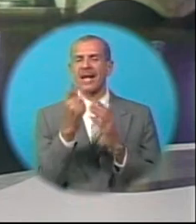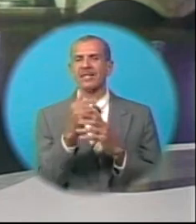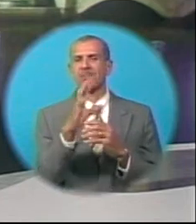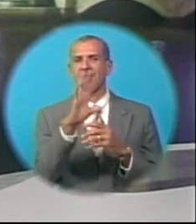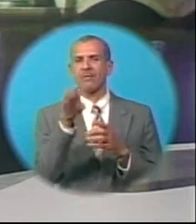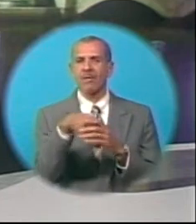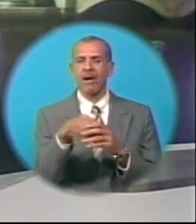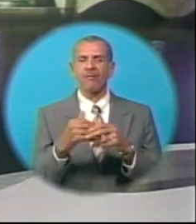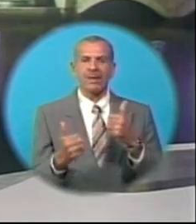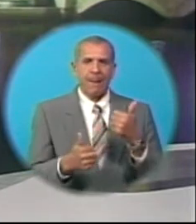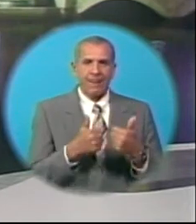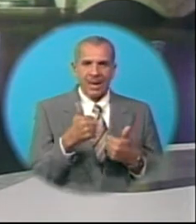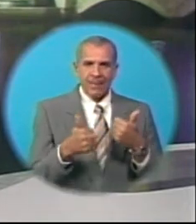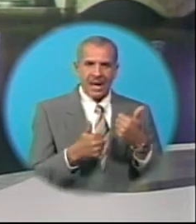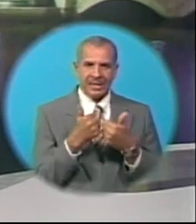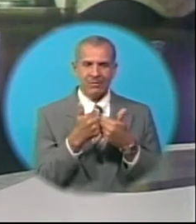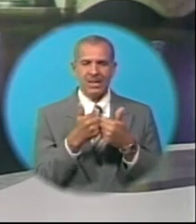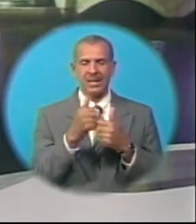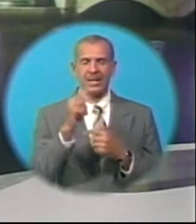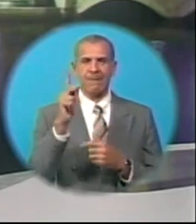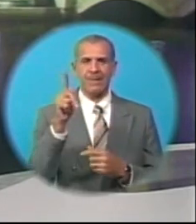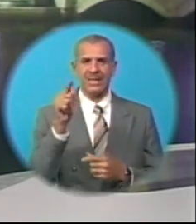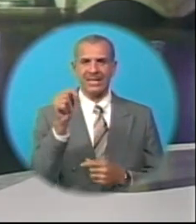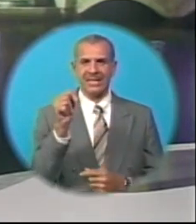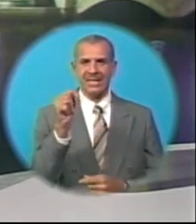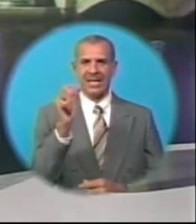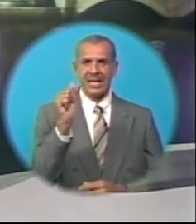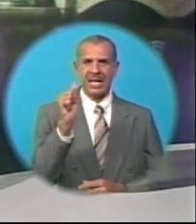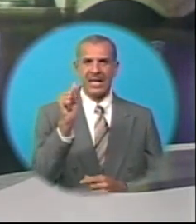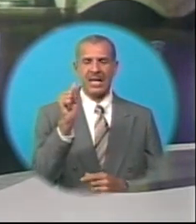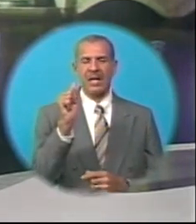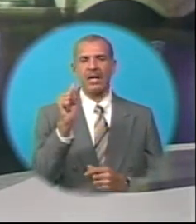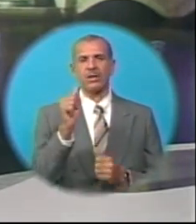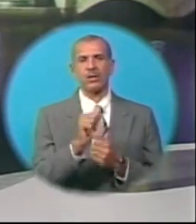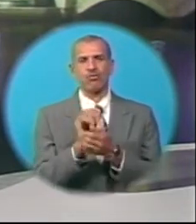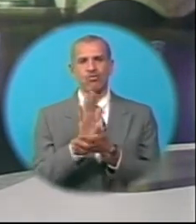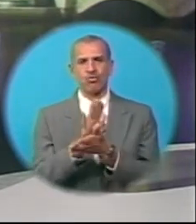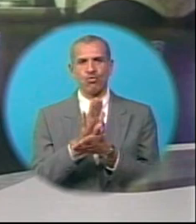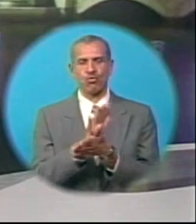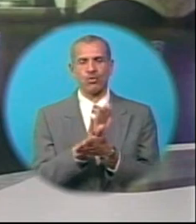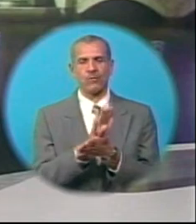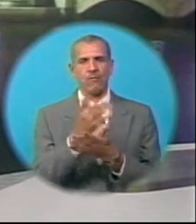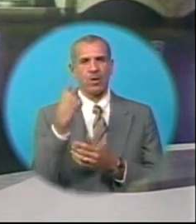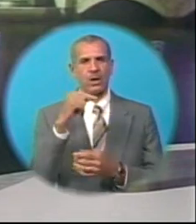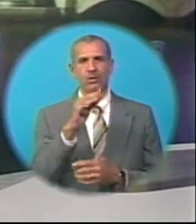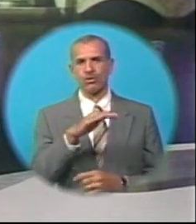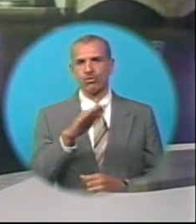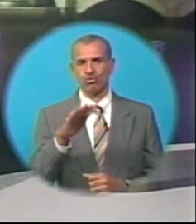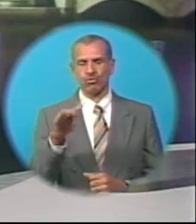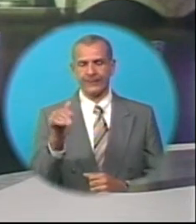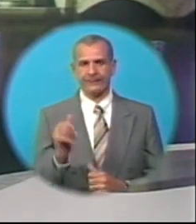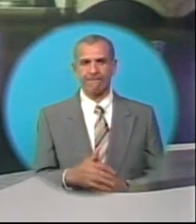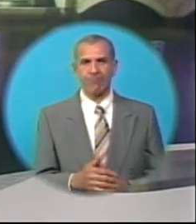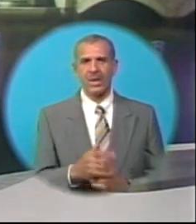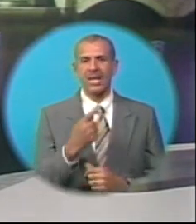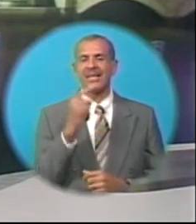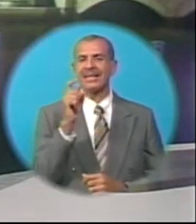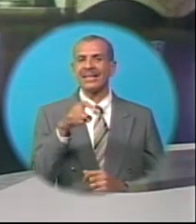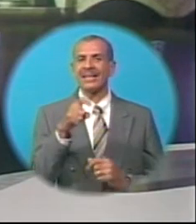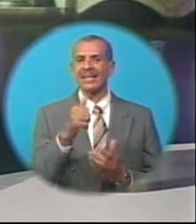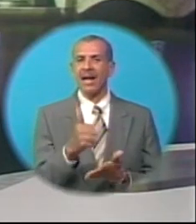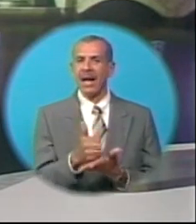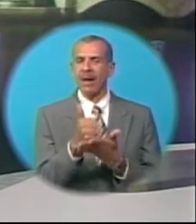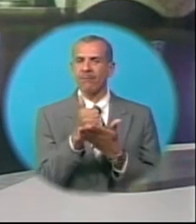role within their children's school PTA. PTA President of Grisette's Primary, Ralston Aline, admits that although the school needs some help